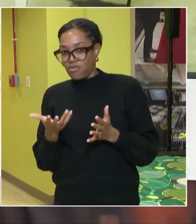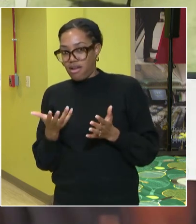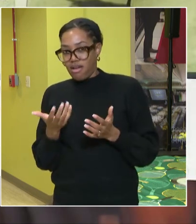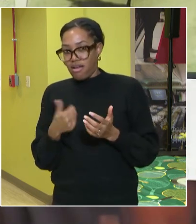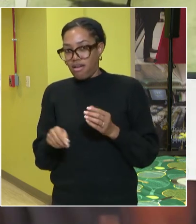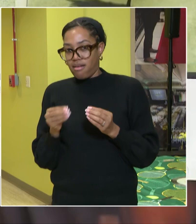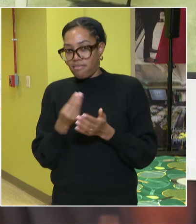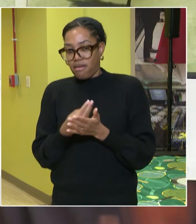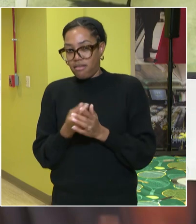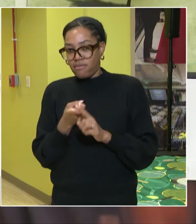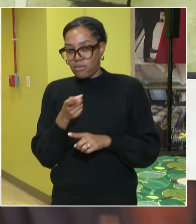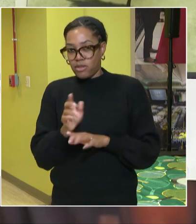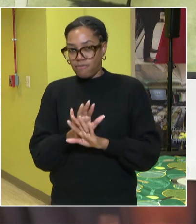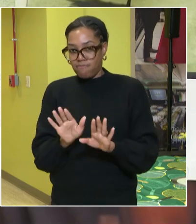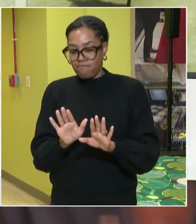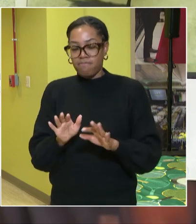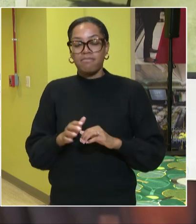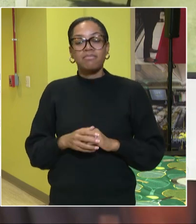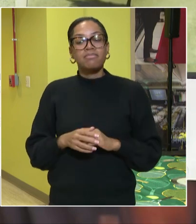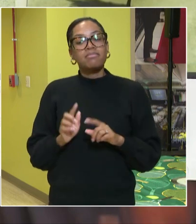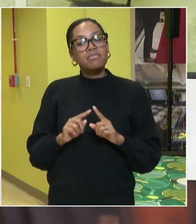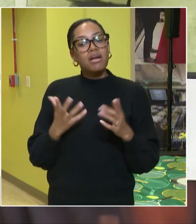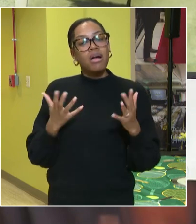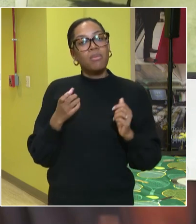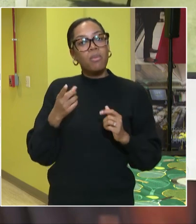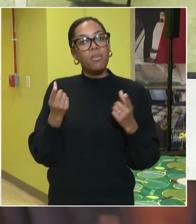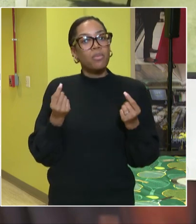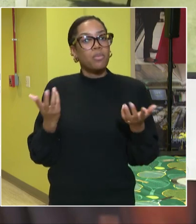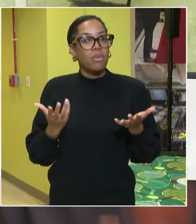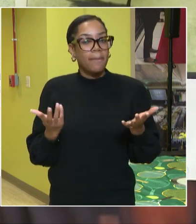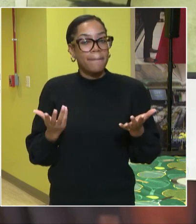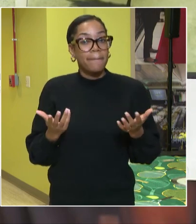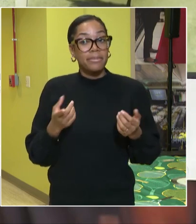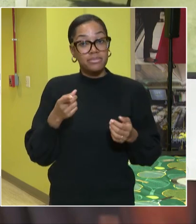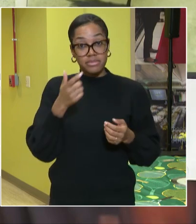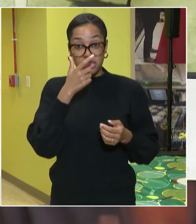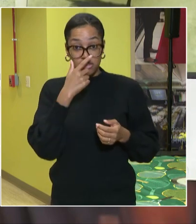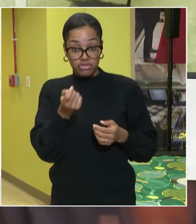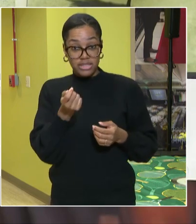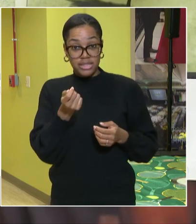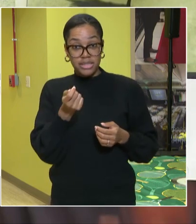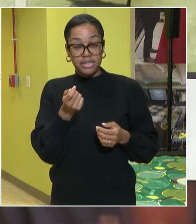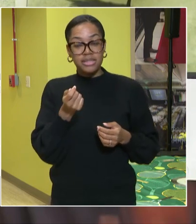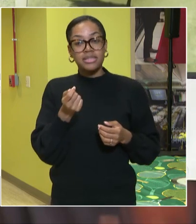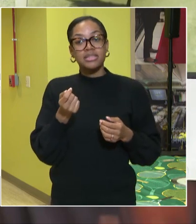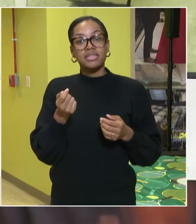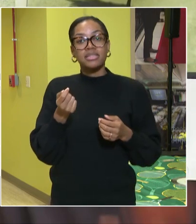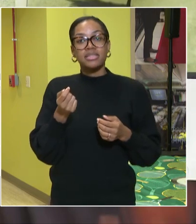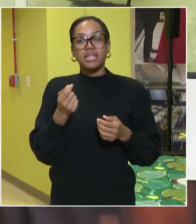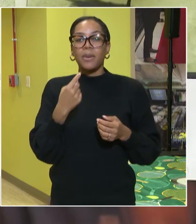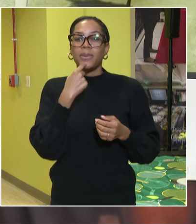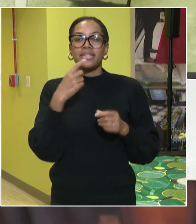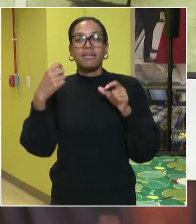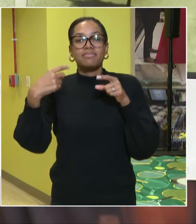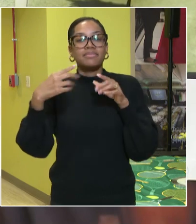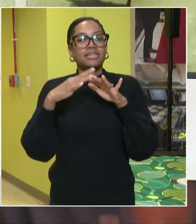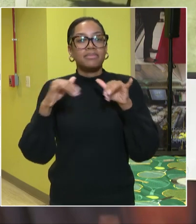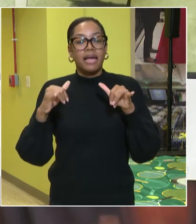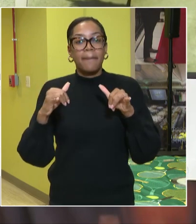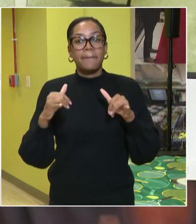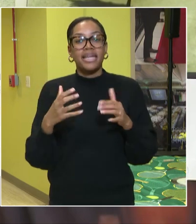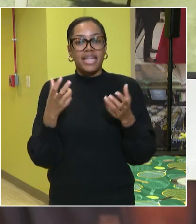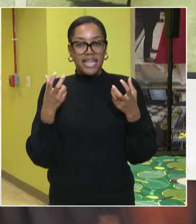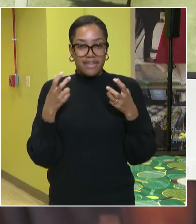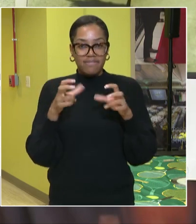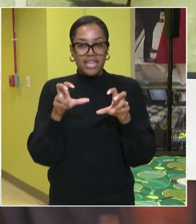you. I said, what I want you to do, if you're interested, is to, and we said it at the same time,